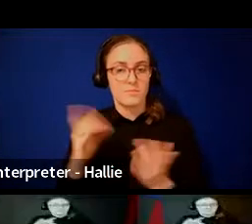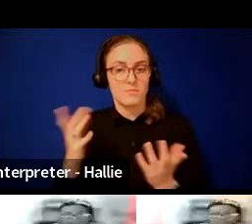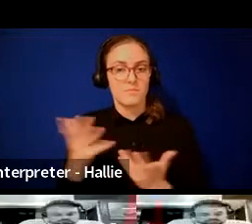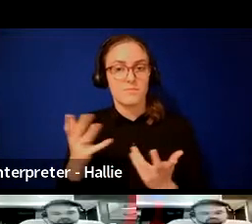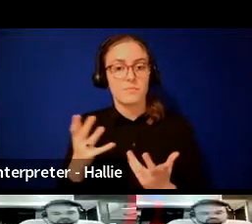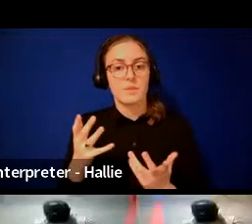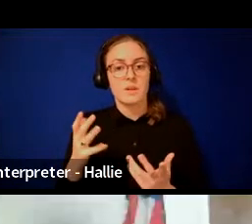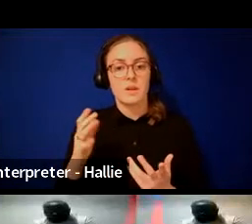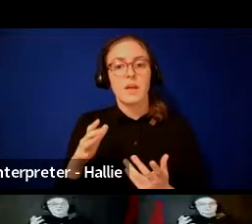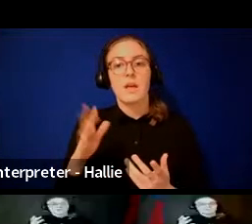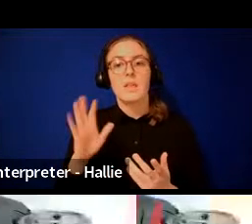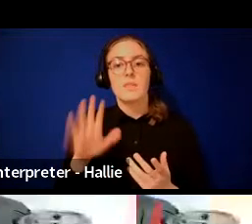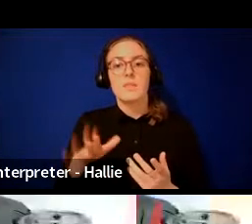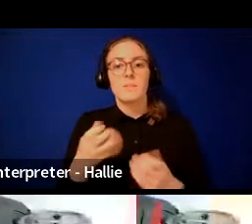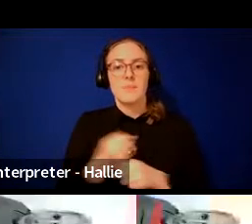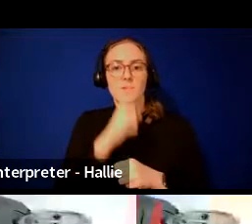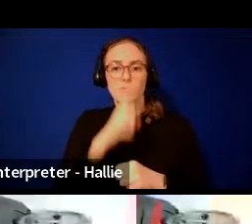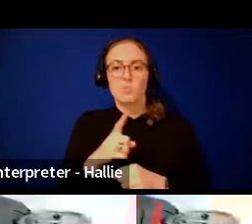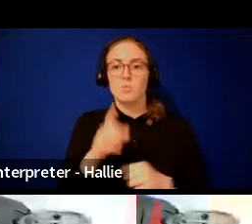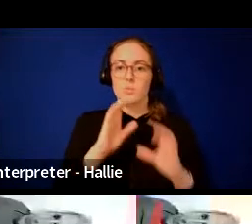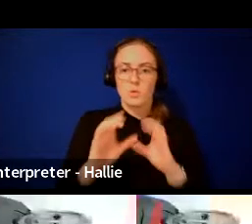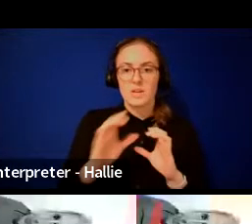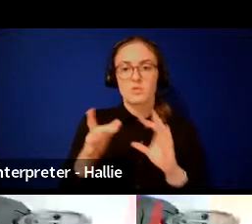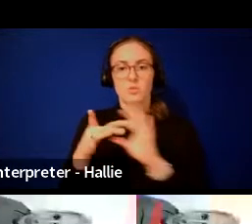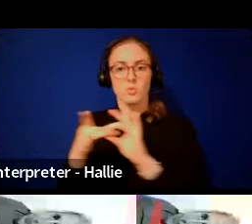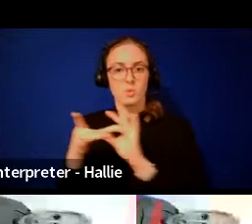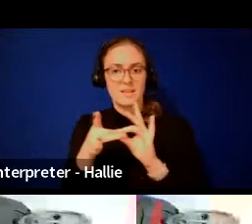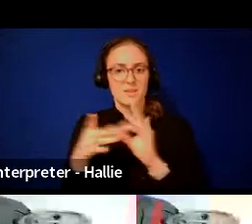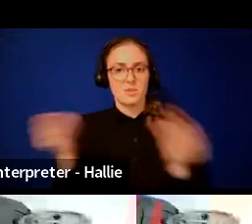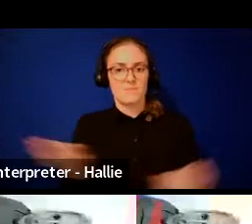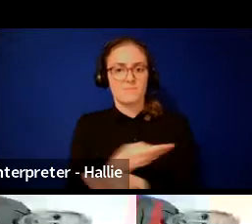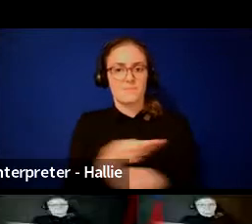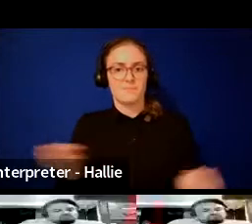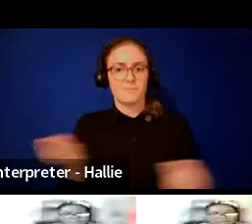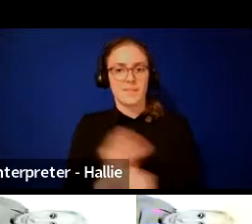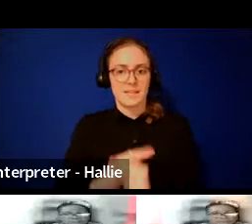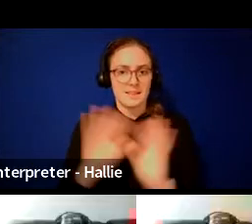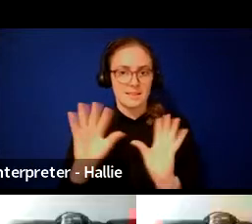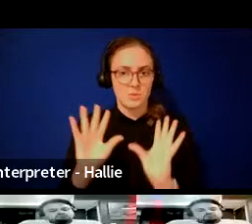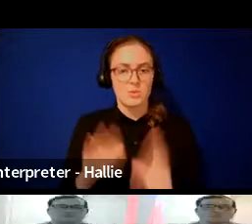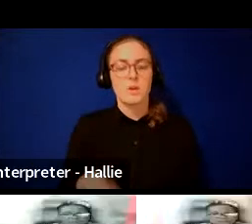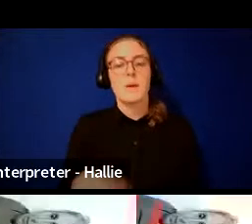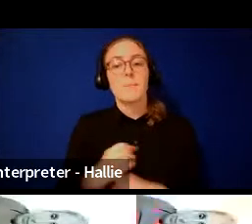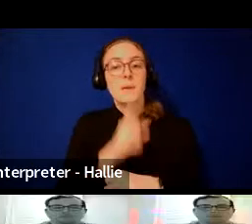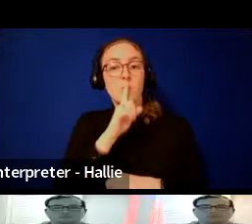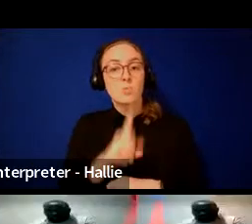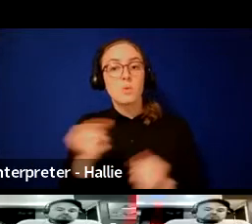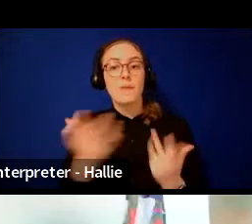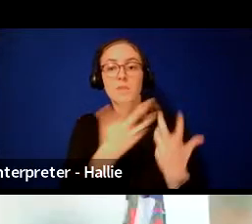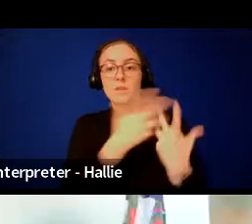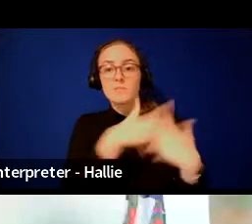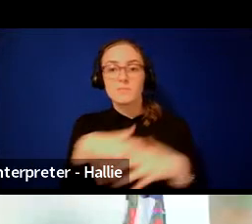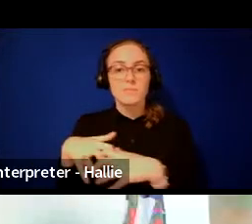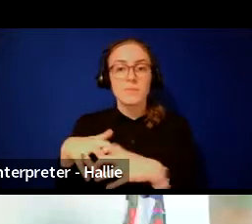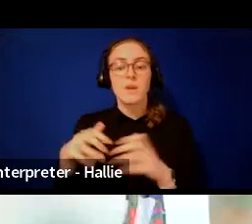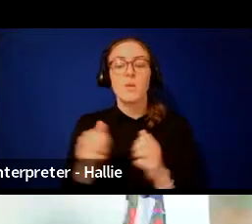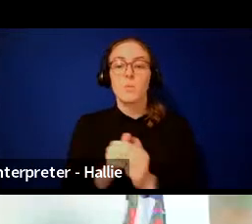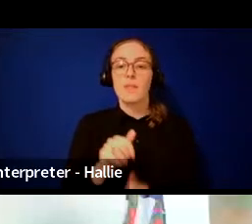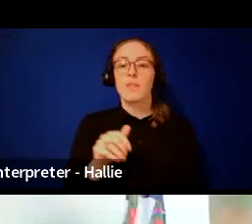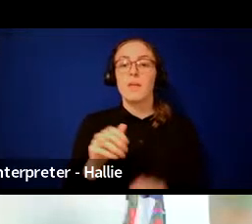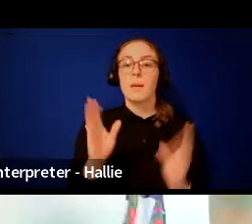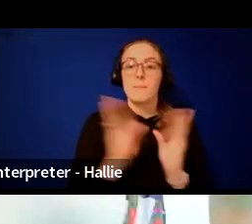the streamlined communication and coordination, which was making sure that we're coordinating with meetings with the